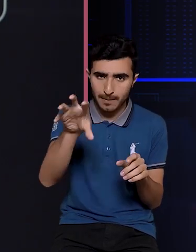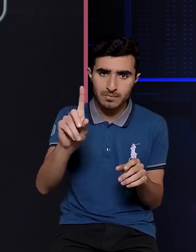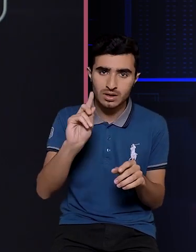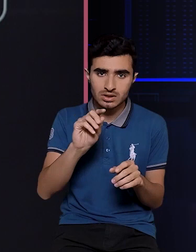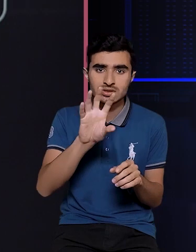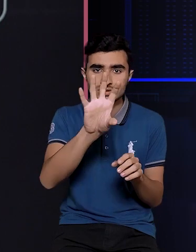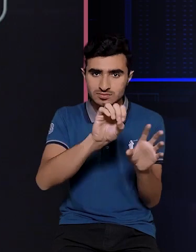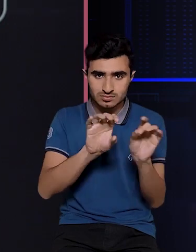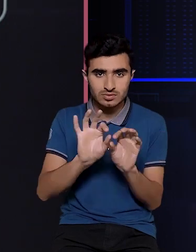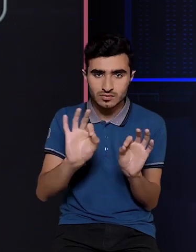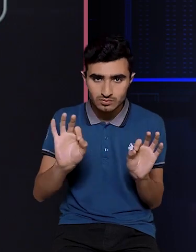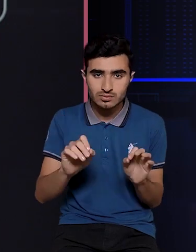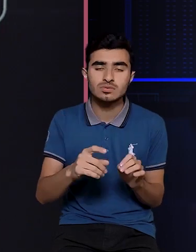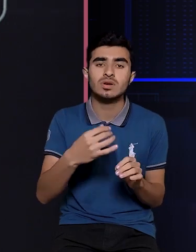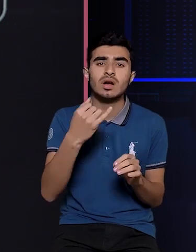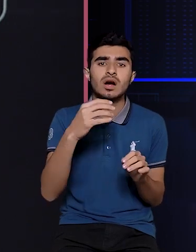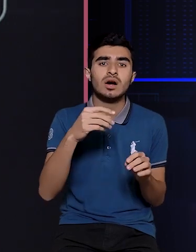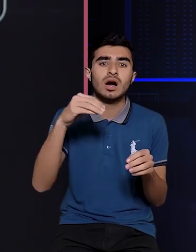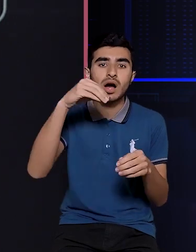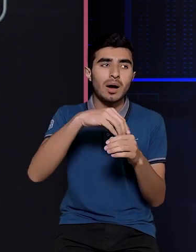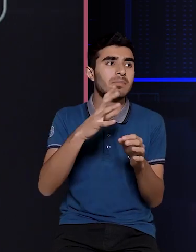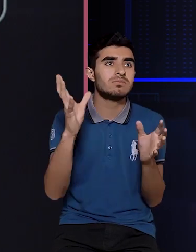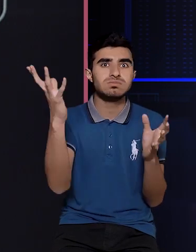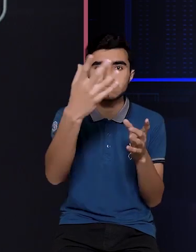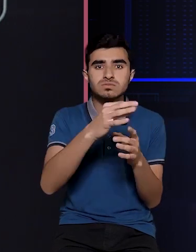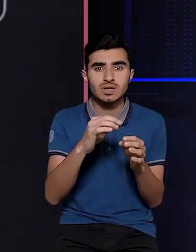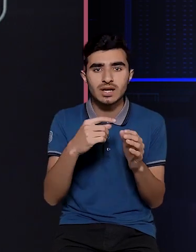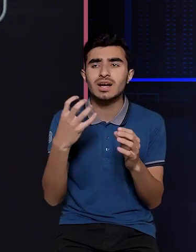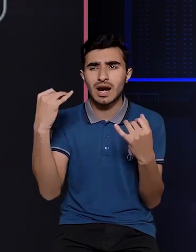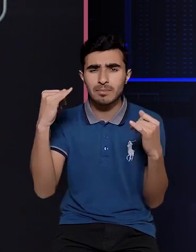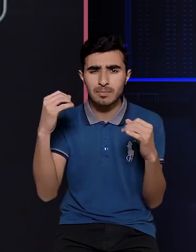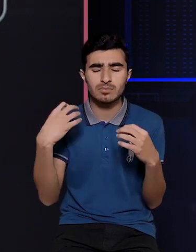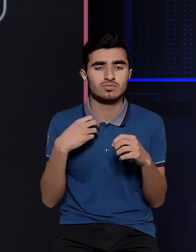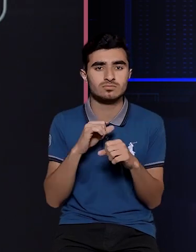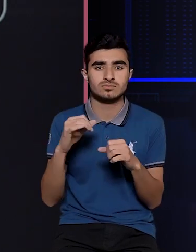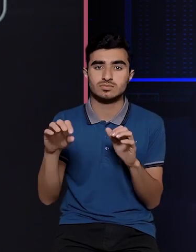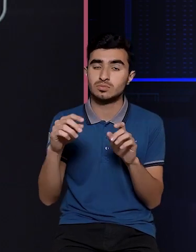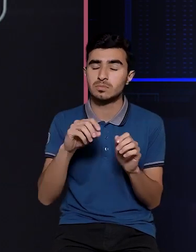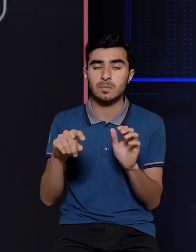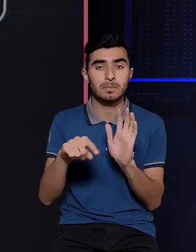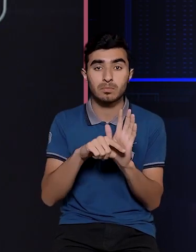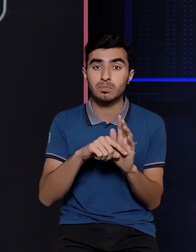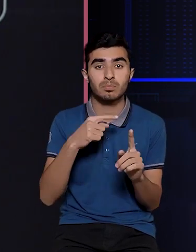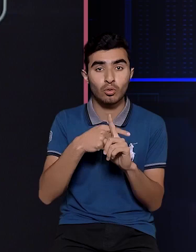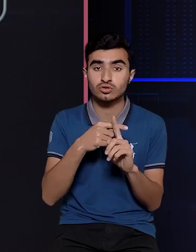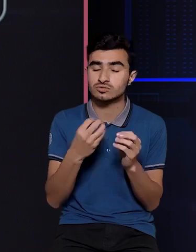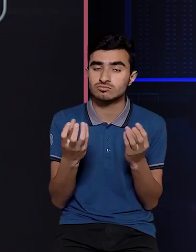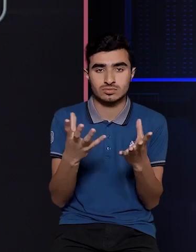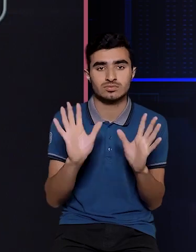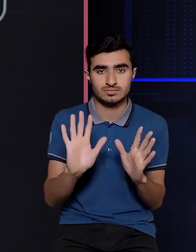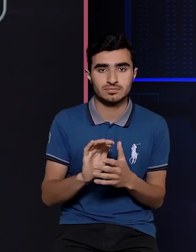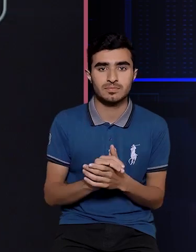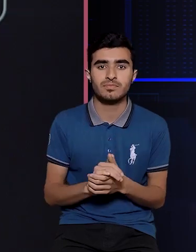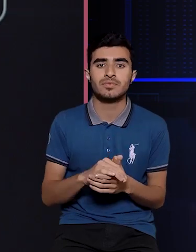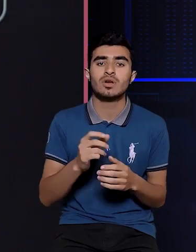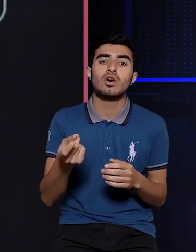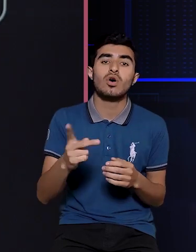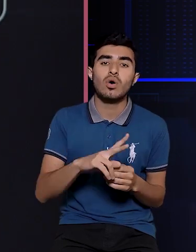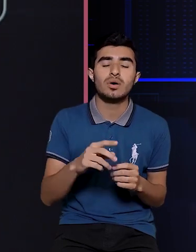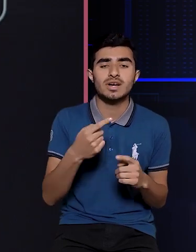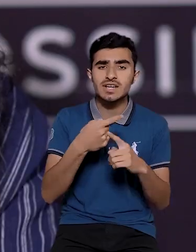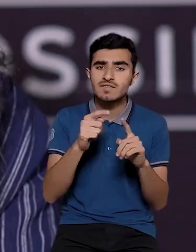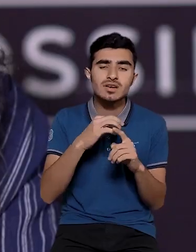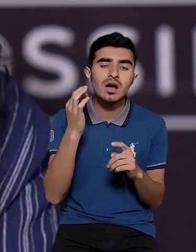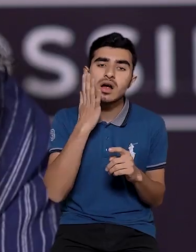local pollen in you, it'll actually help you not be allergic to what's in the